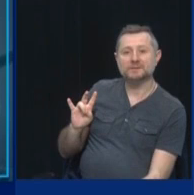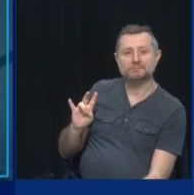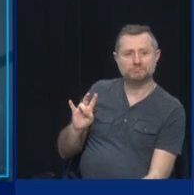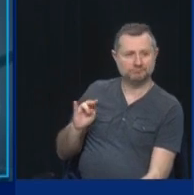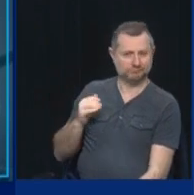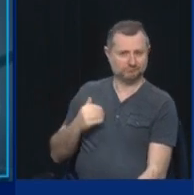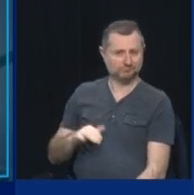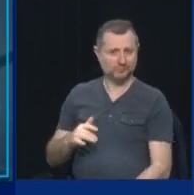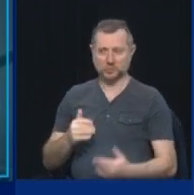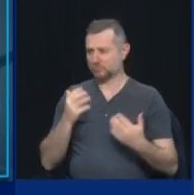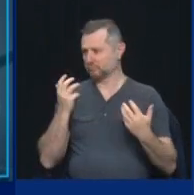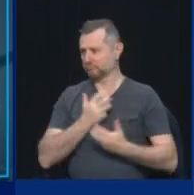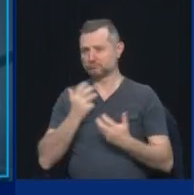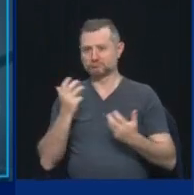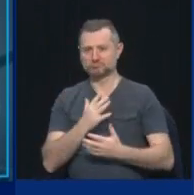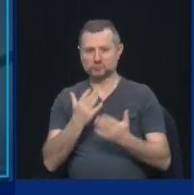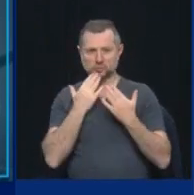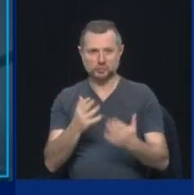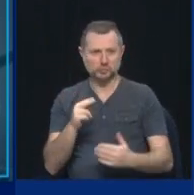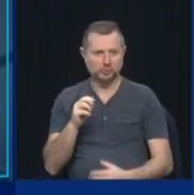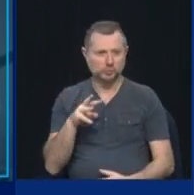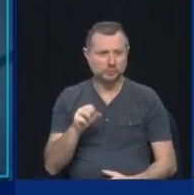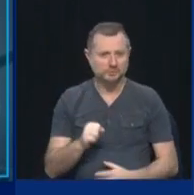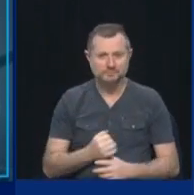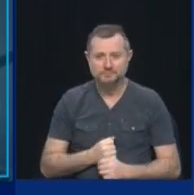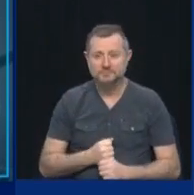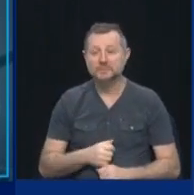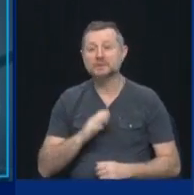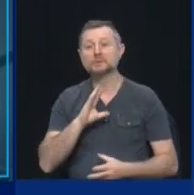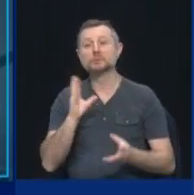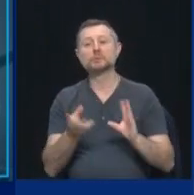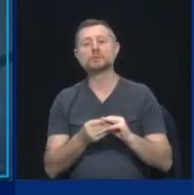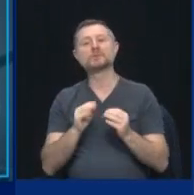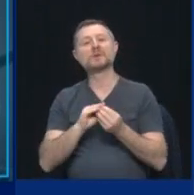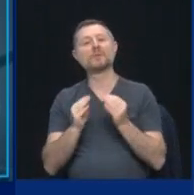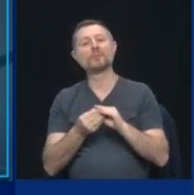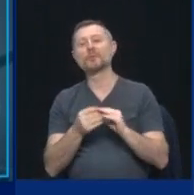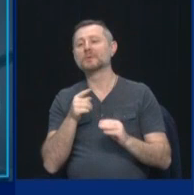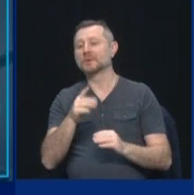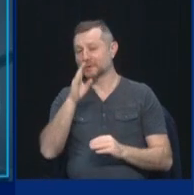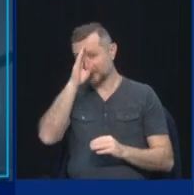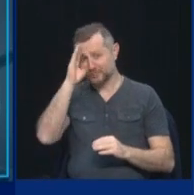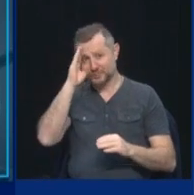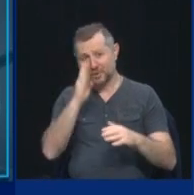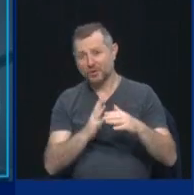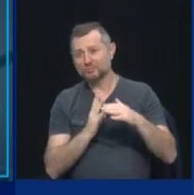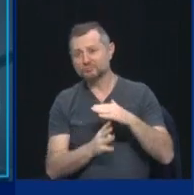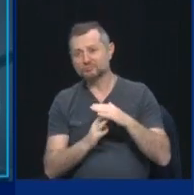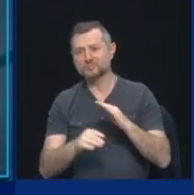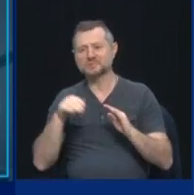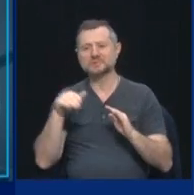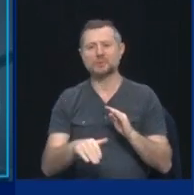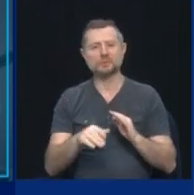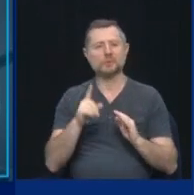great news. The number of hospitalizations is down to 1,200. That's great.